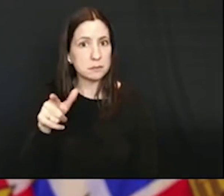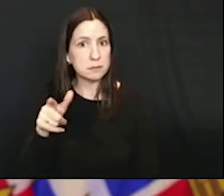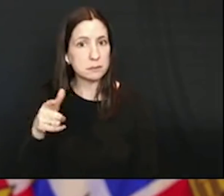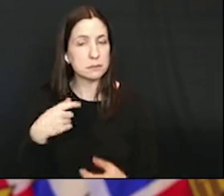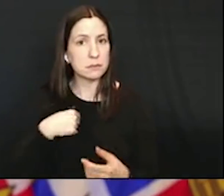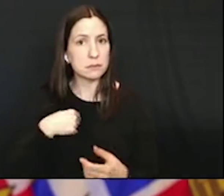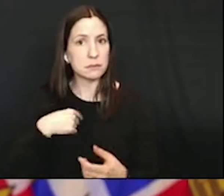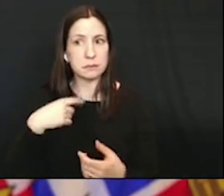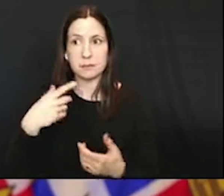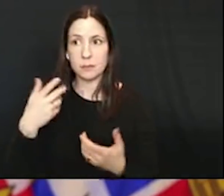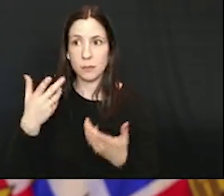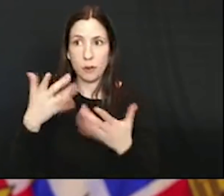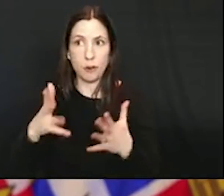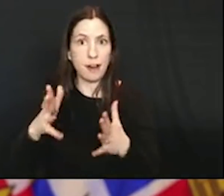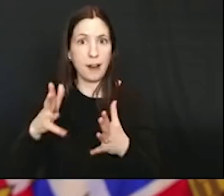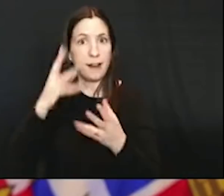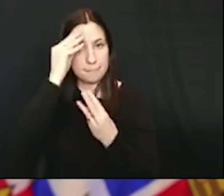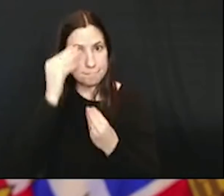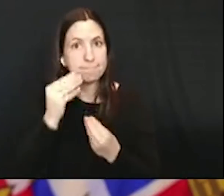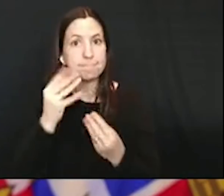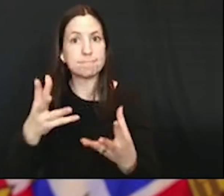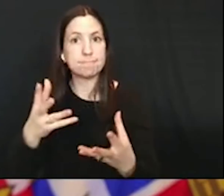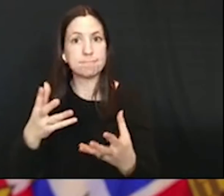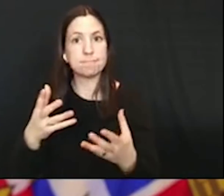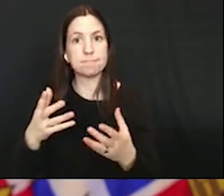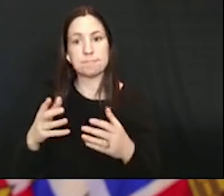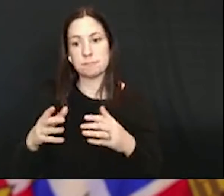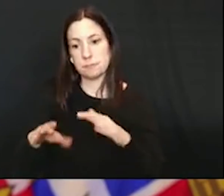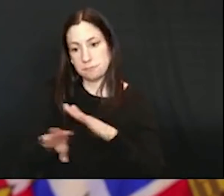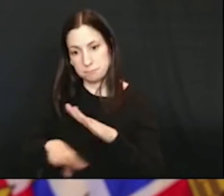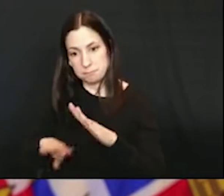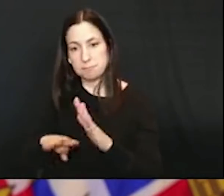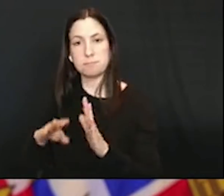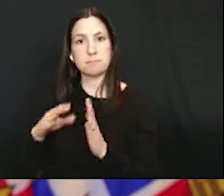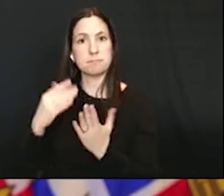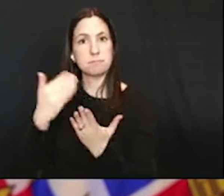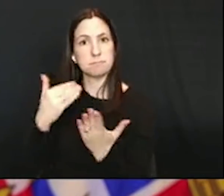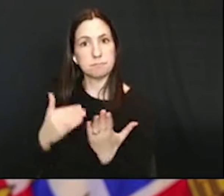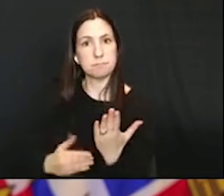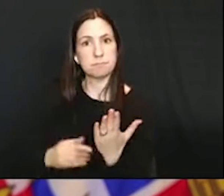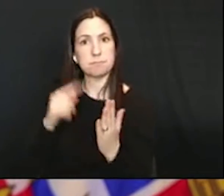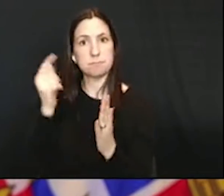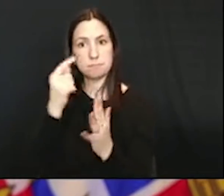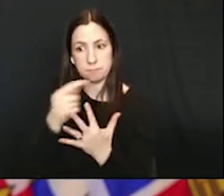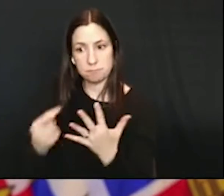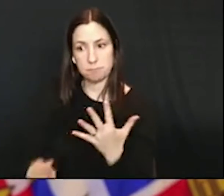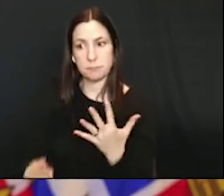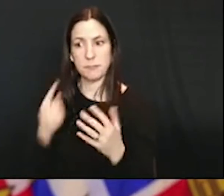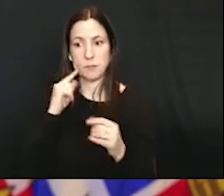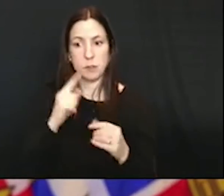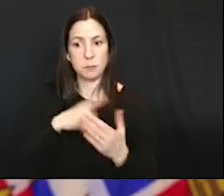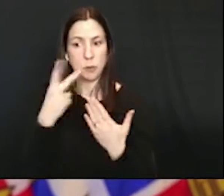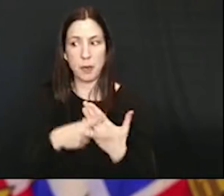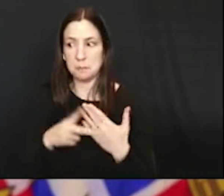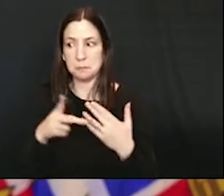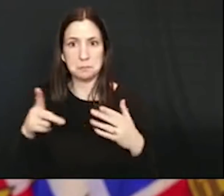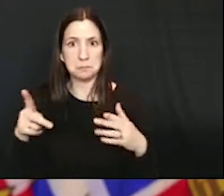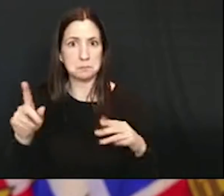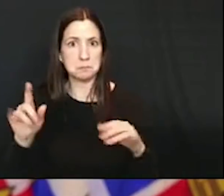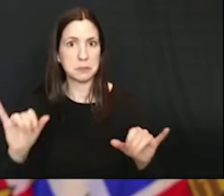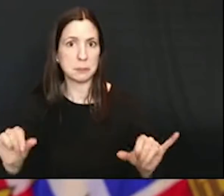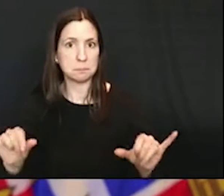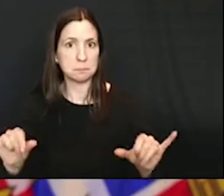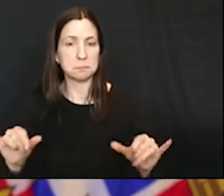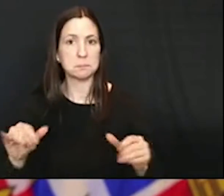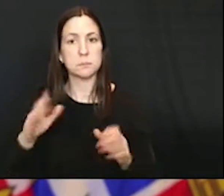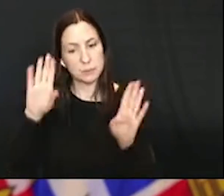you in as much detail as we knew the basis of the program. It has not changed. We are doing it focused on the number